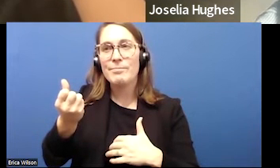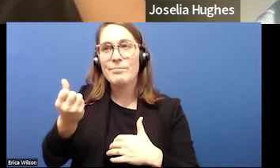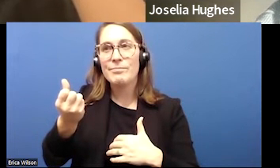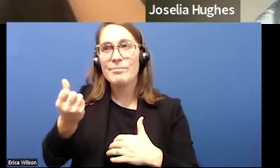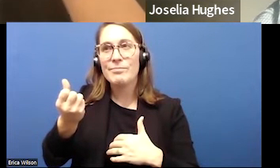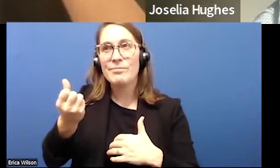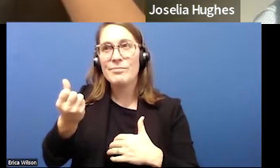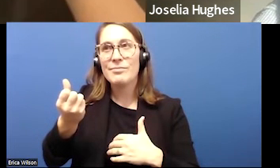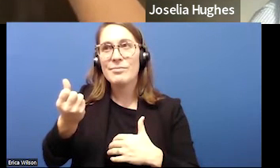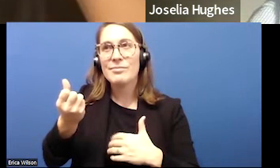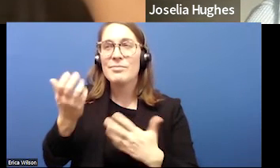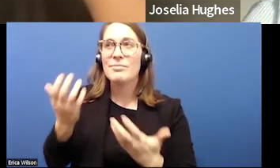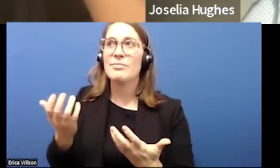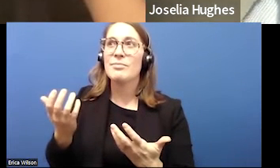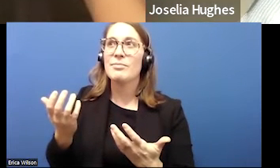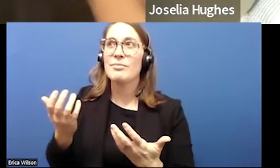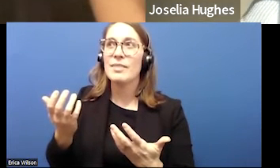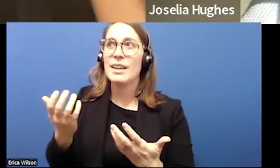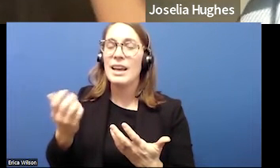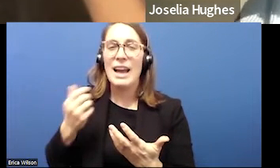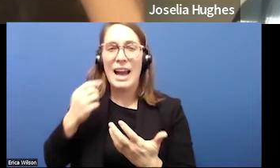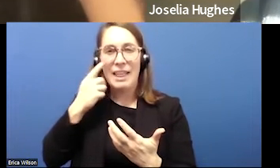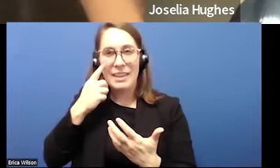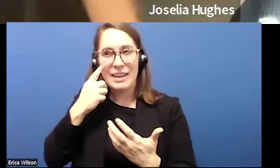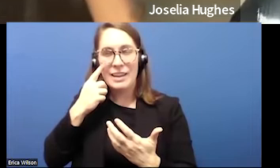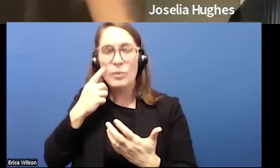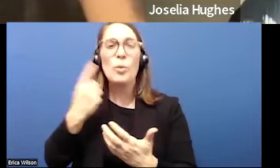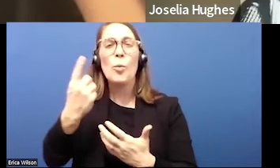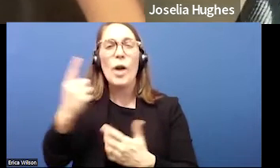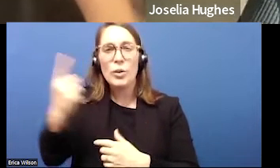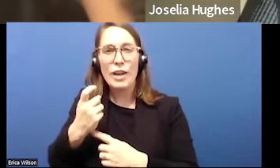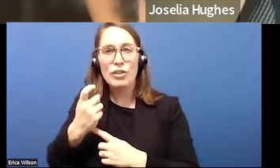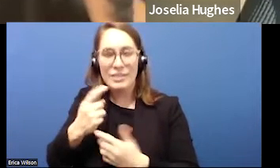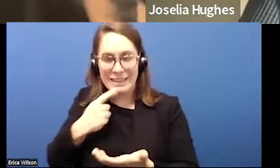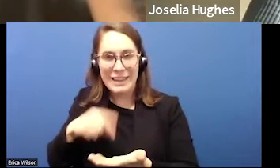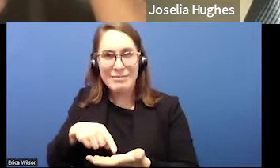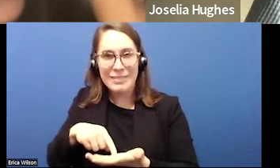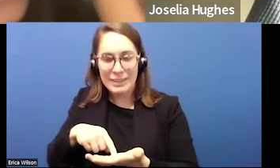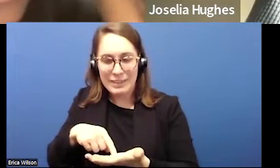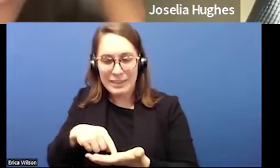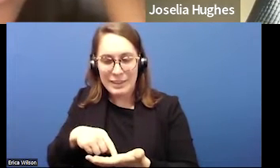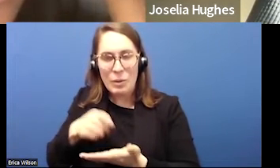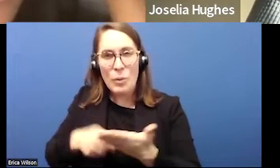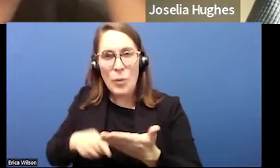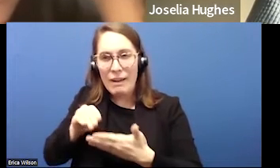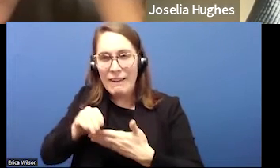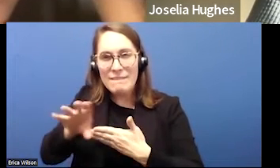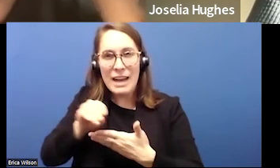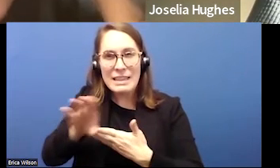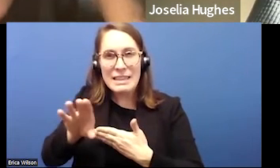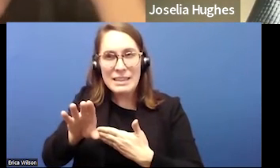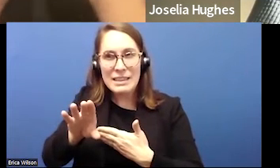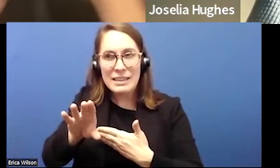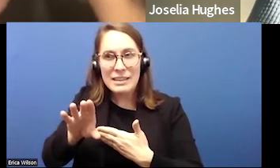I mean, I think that fundamentally, like, I'm thinking of one of the questions that's here, the one that says, what advice would you give someone who feels